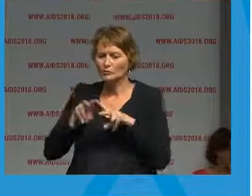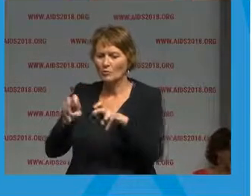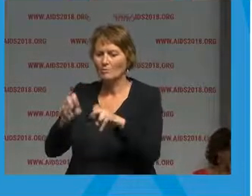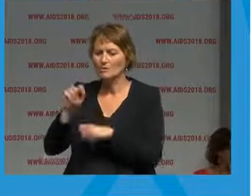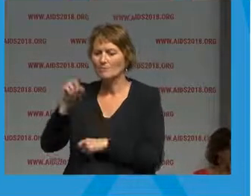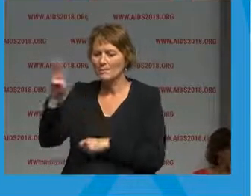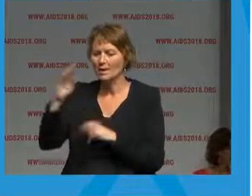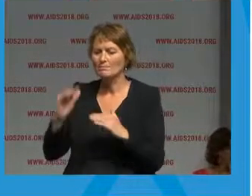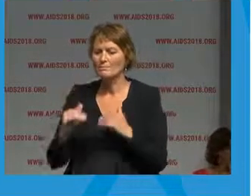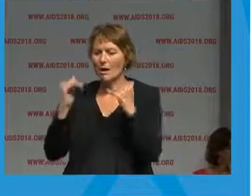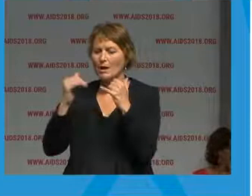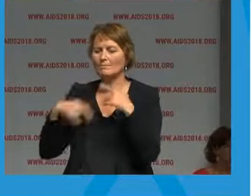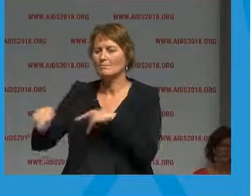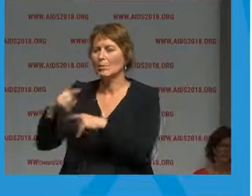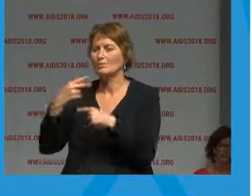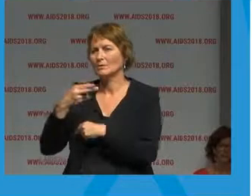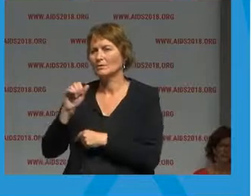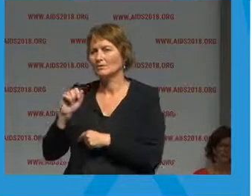patient population.